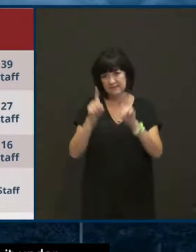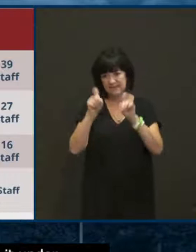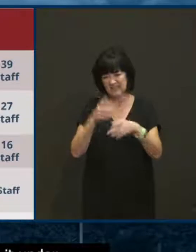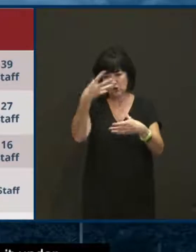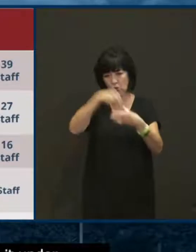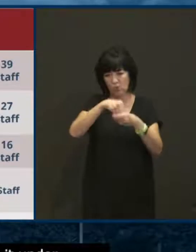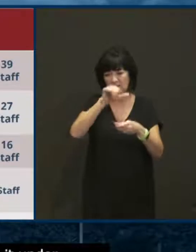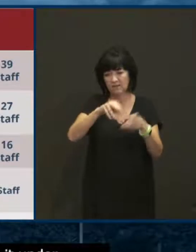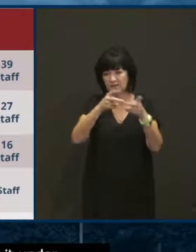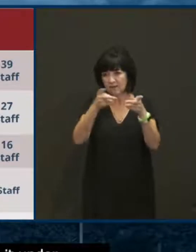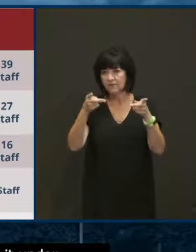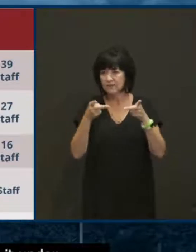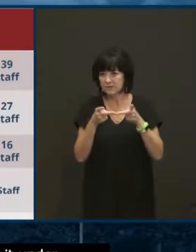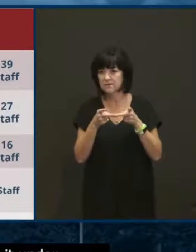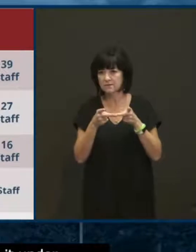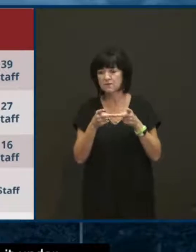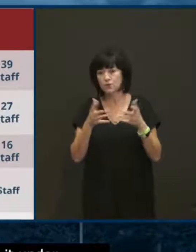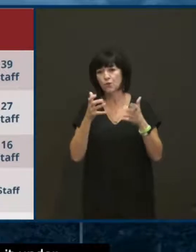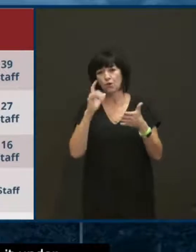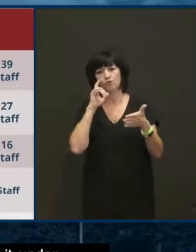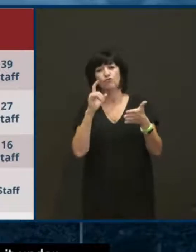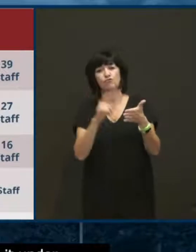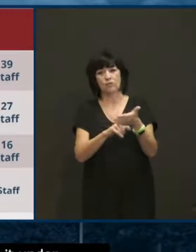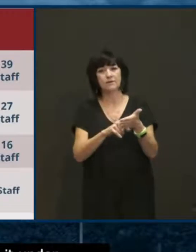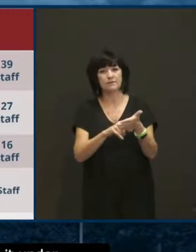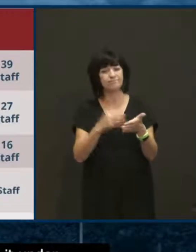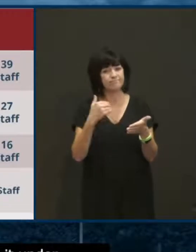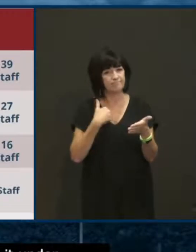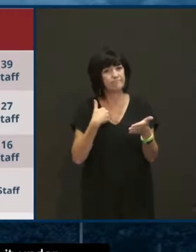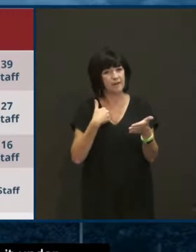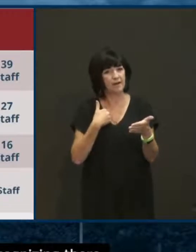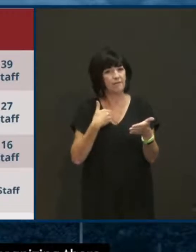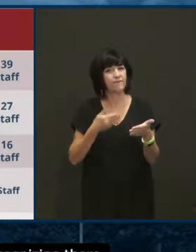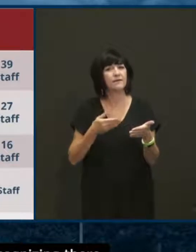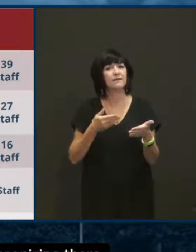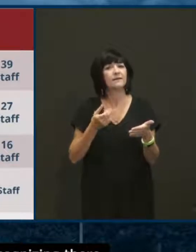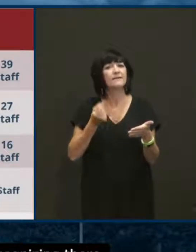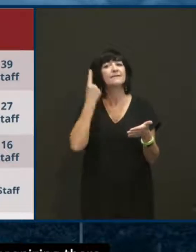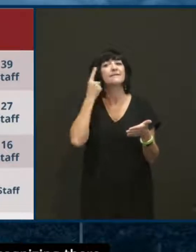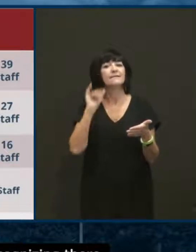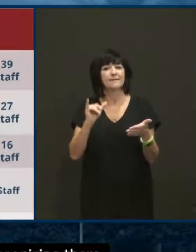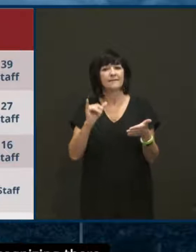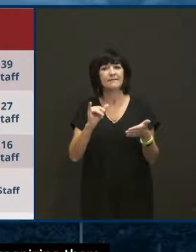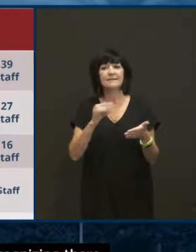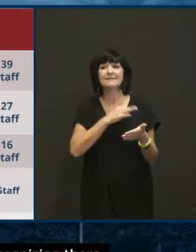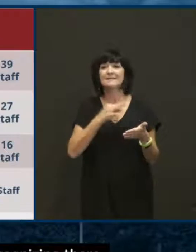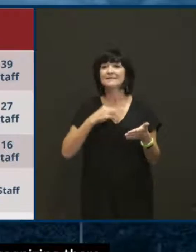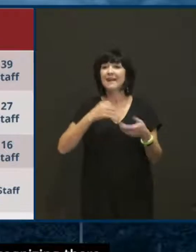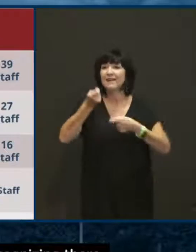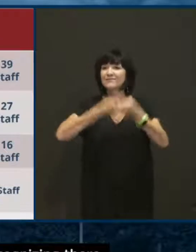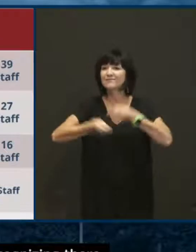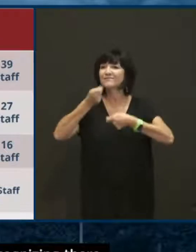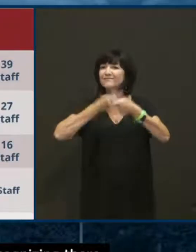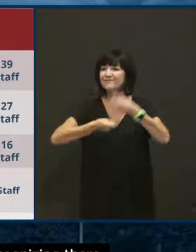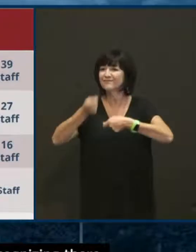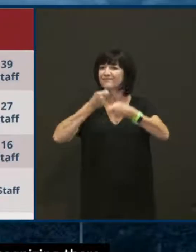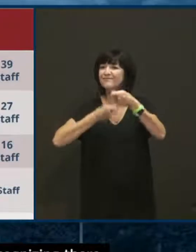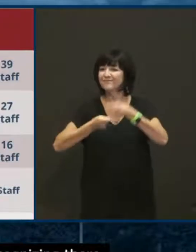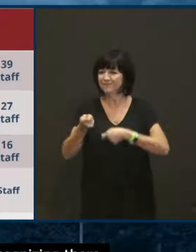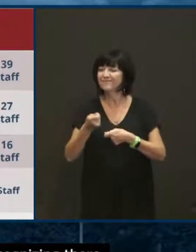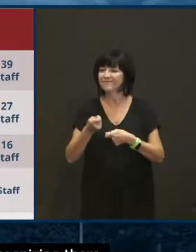facilities, recognizing that there's a high turnover of staff in these facilities. We've